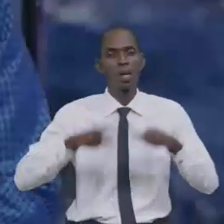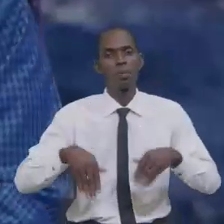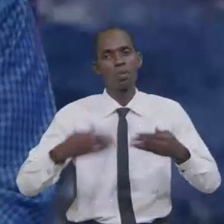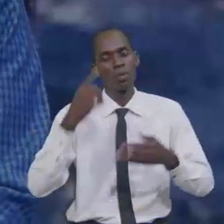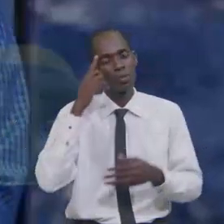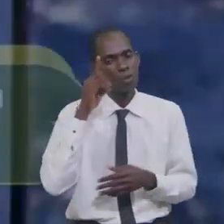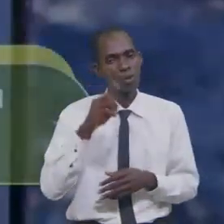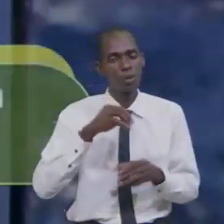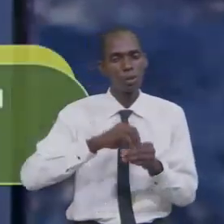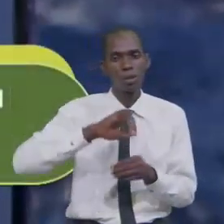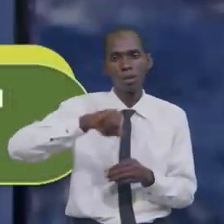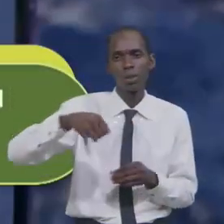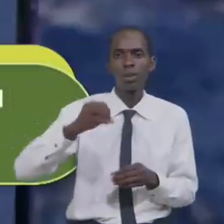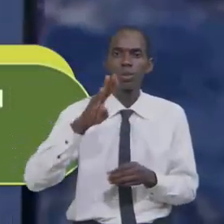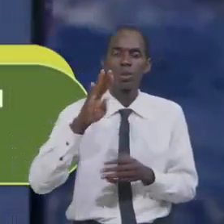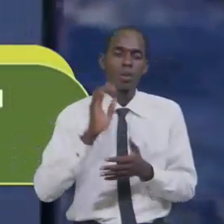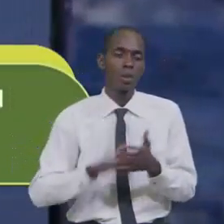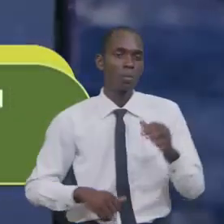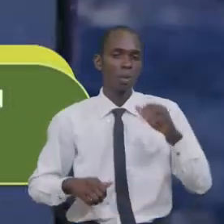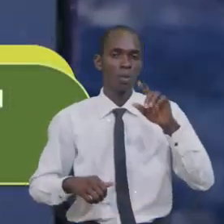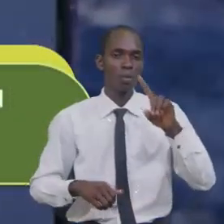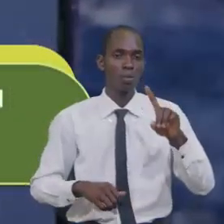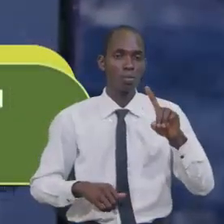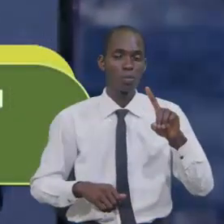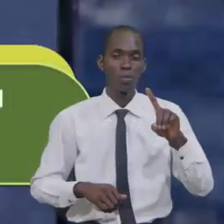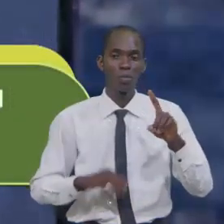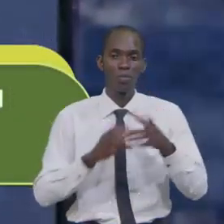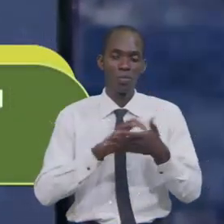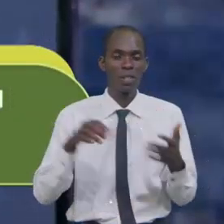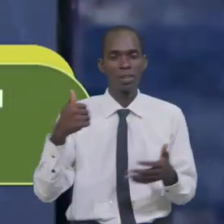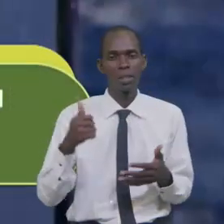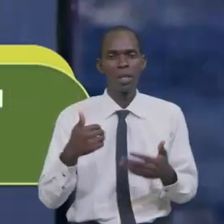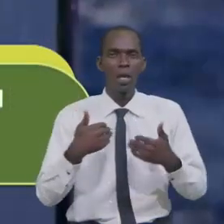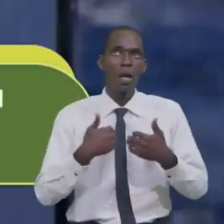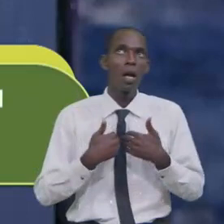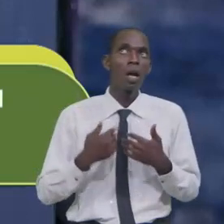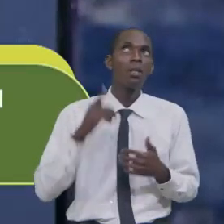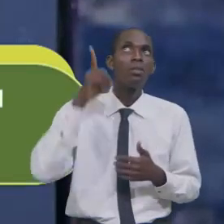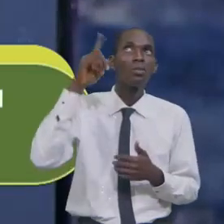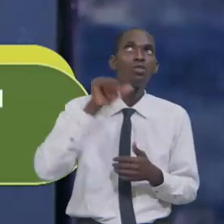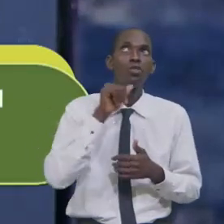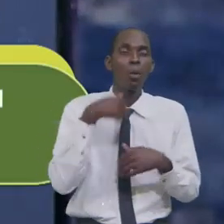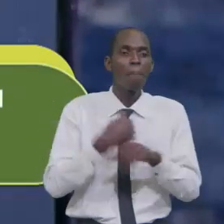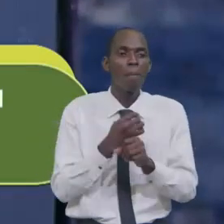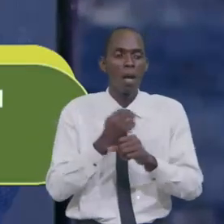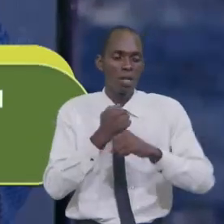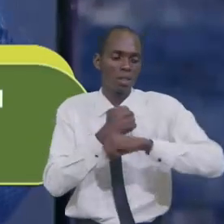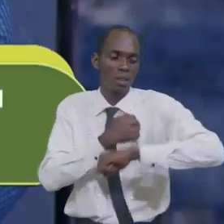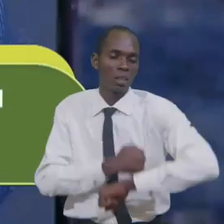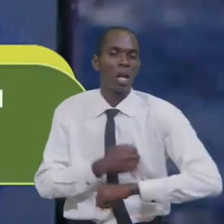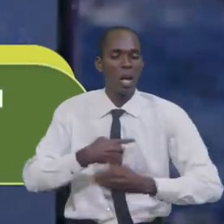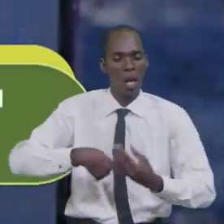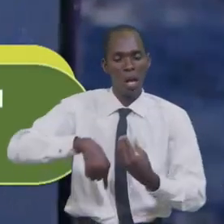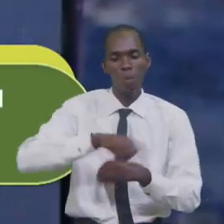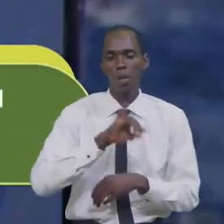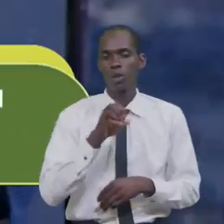chapter 1 verse 10, hast thou not made an edge about him and about